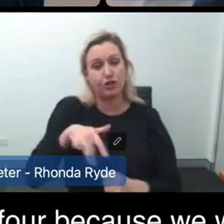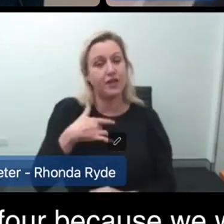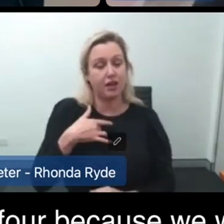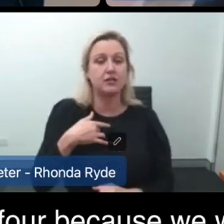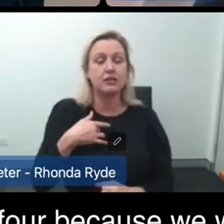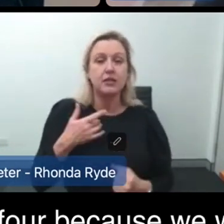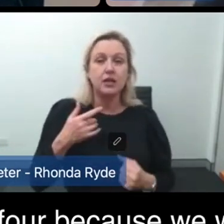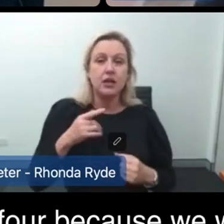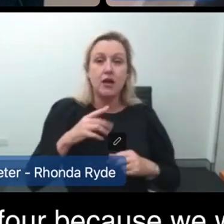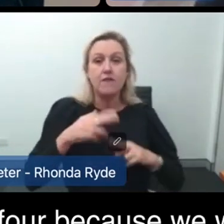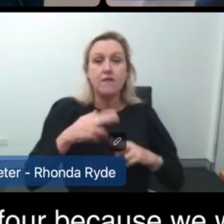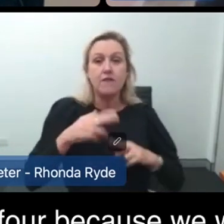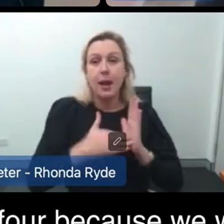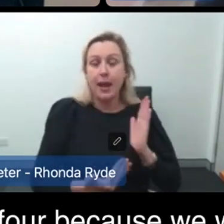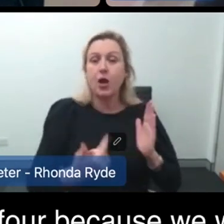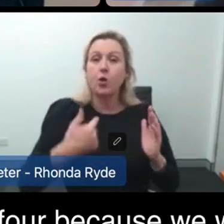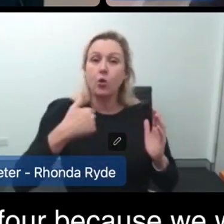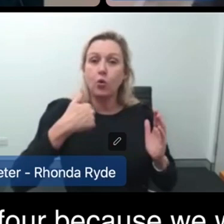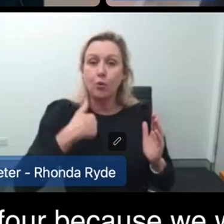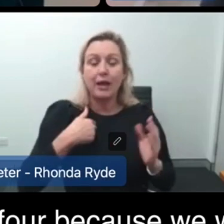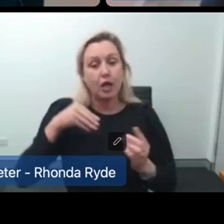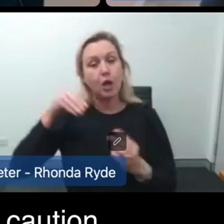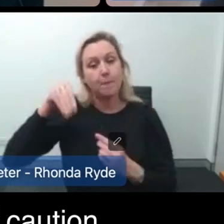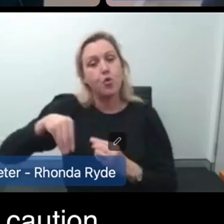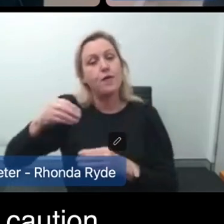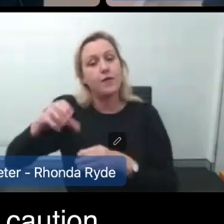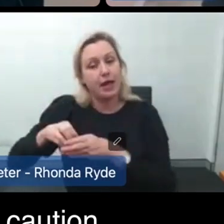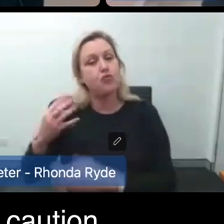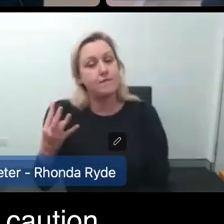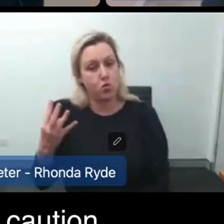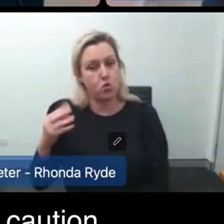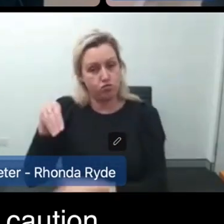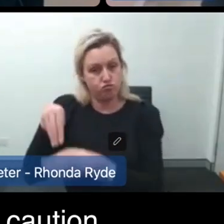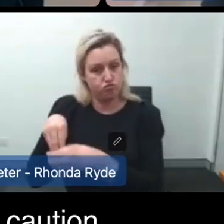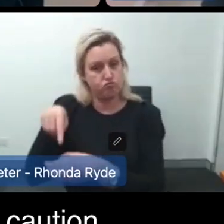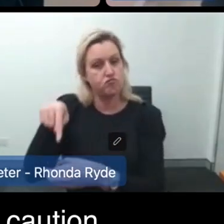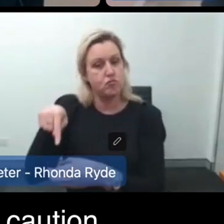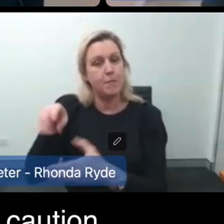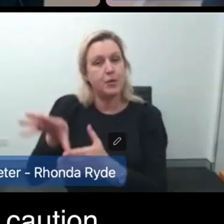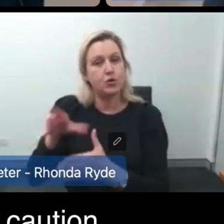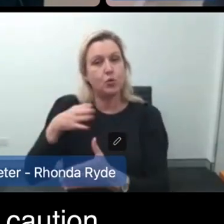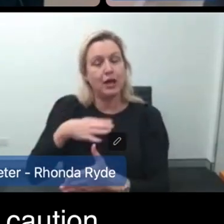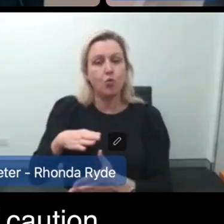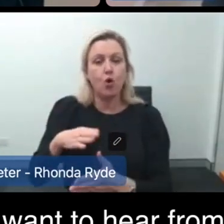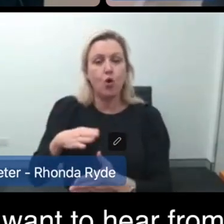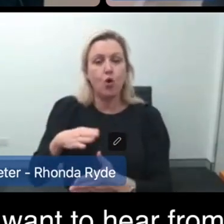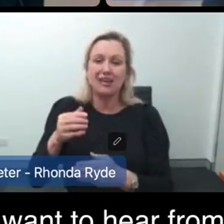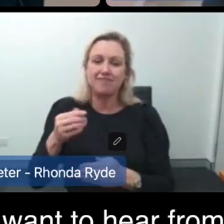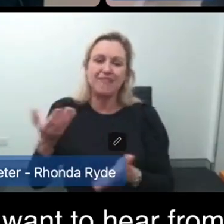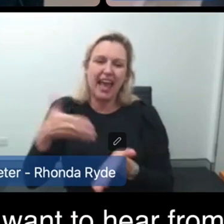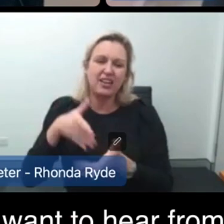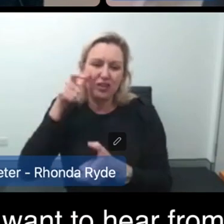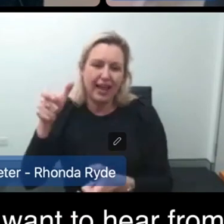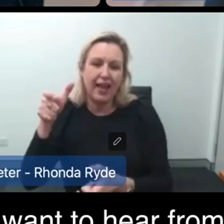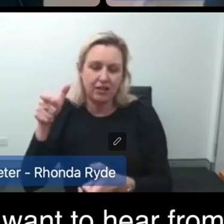we put it in 4 because we want to err on the side of caution. But if there